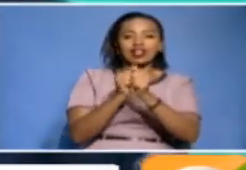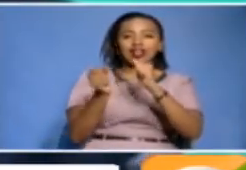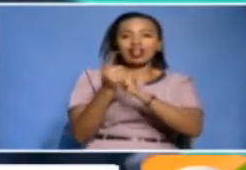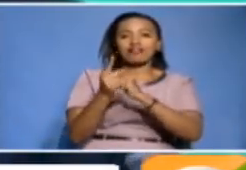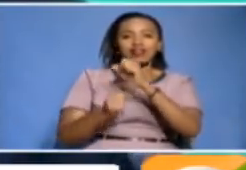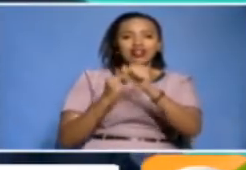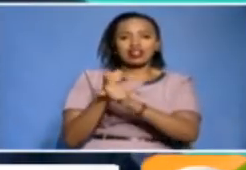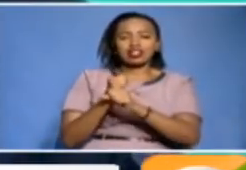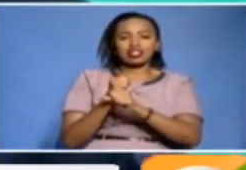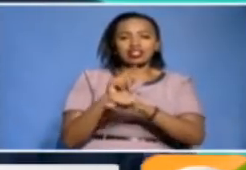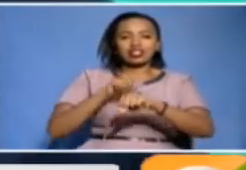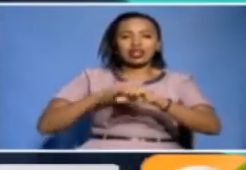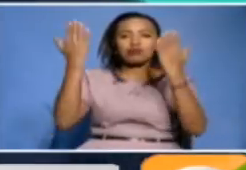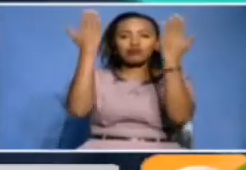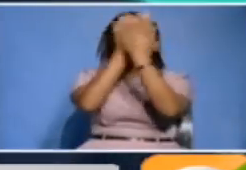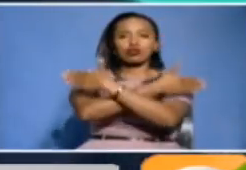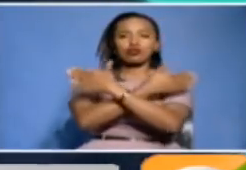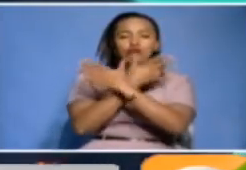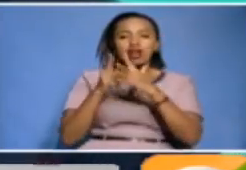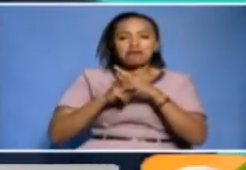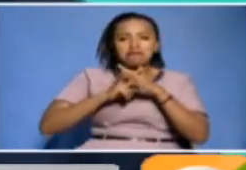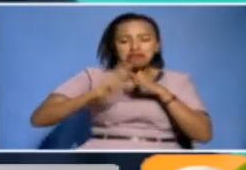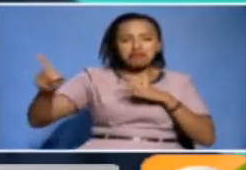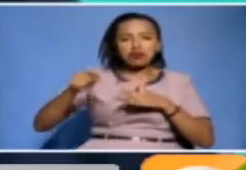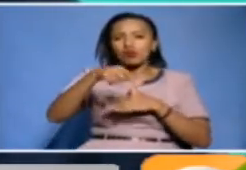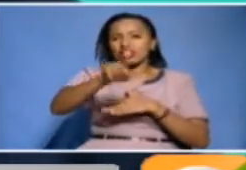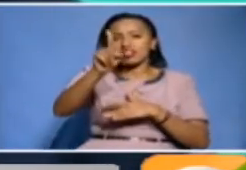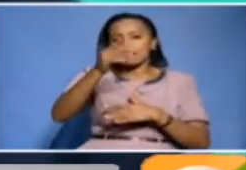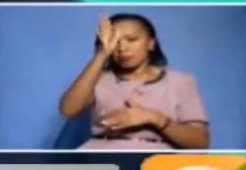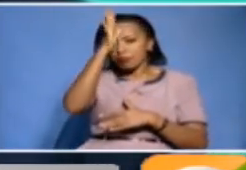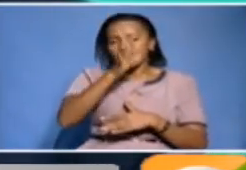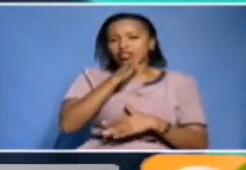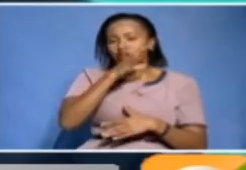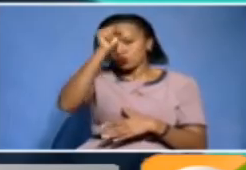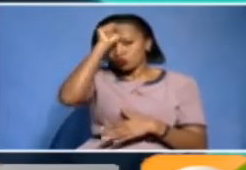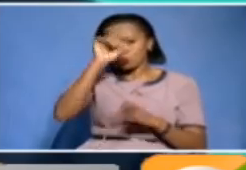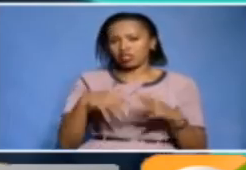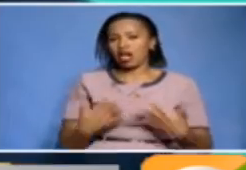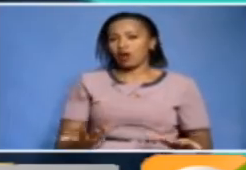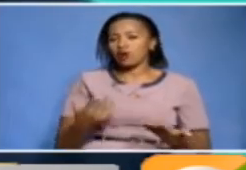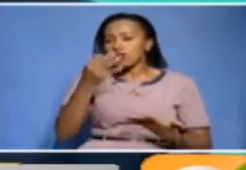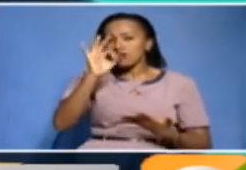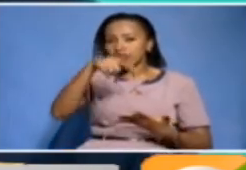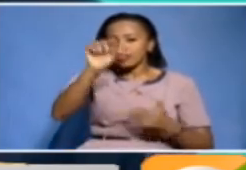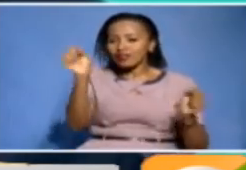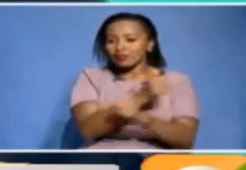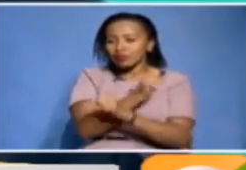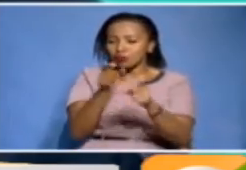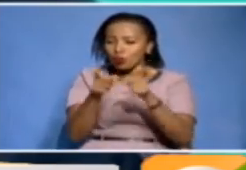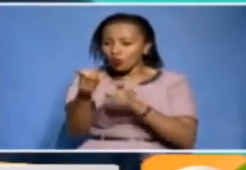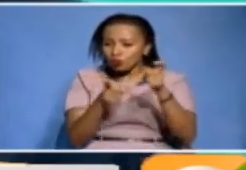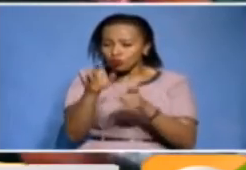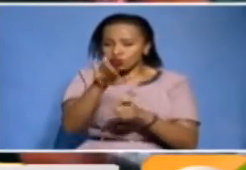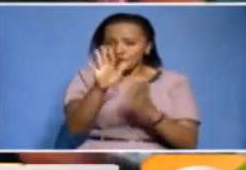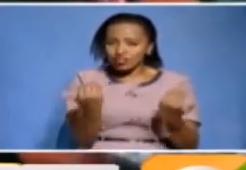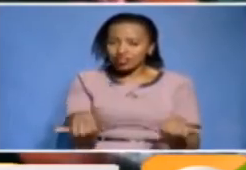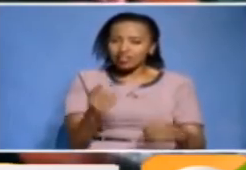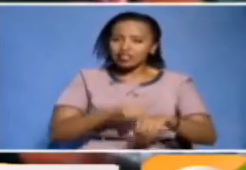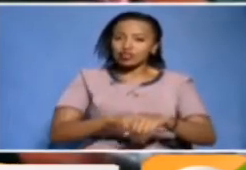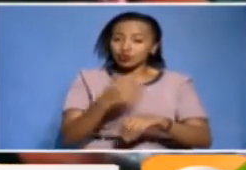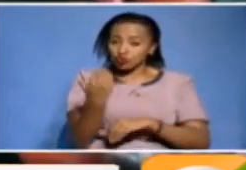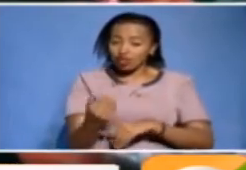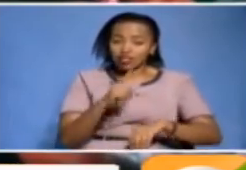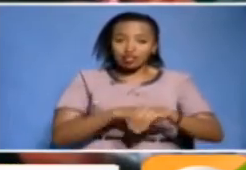sneak out at night. Where unafikiri unafanya nini? How stupid can you be if you cannot make sure where you know where your child is at that time in the night?